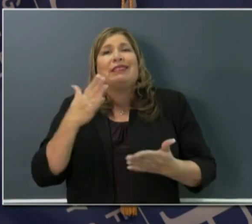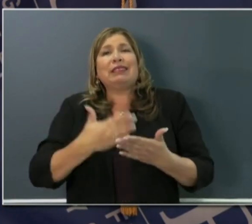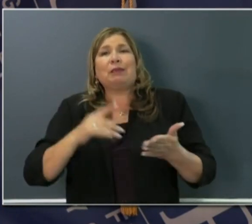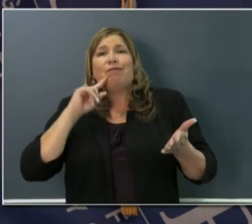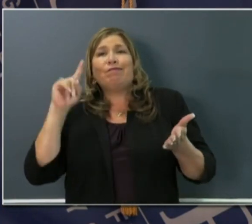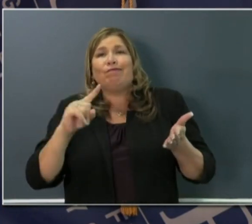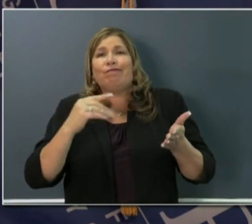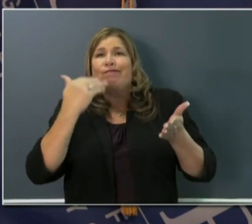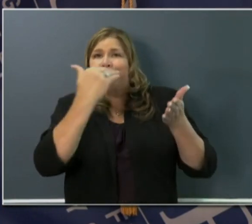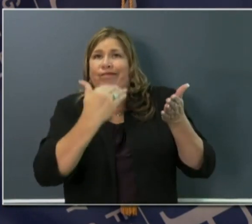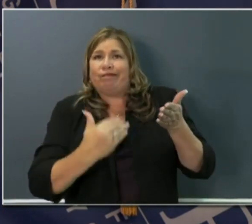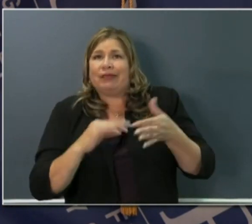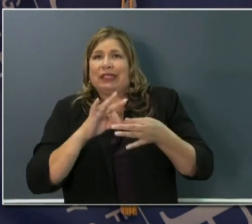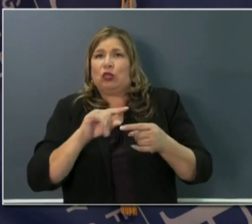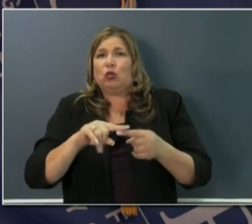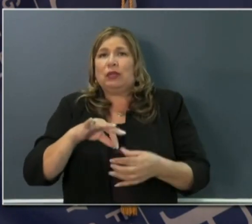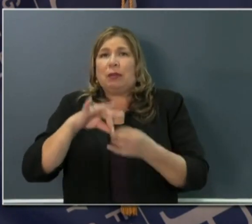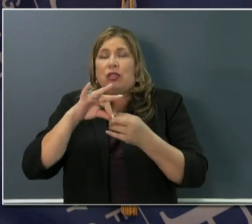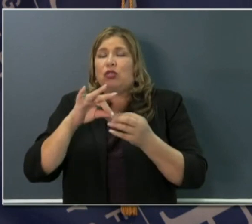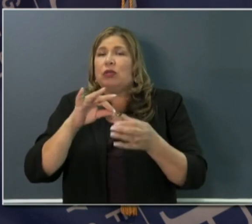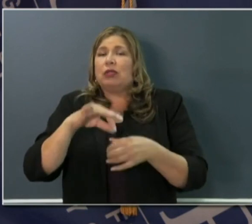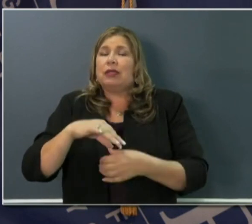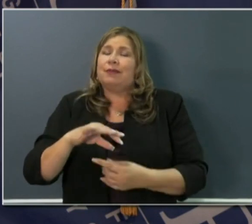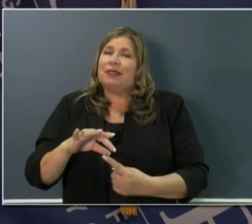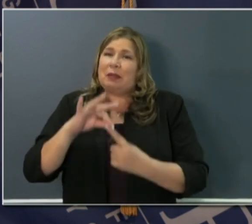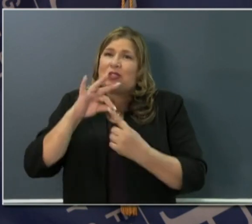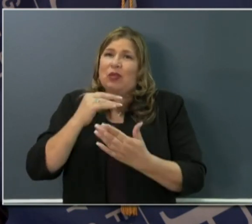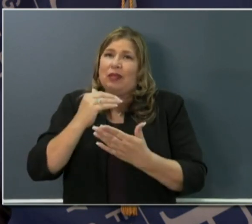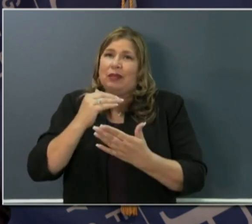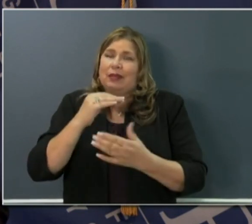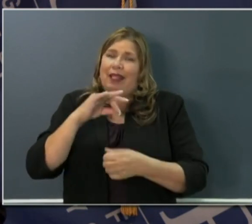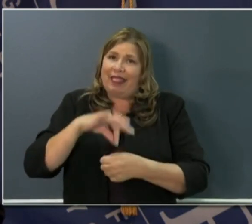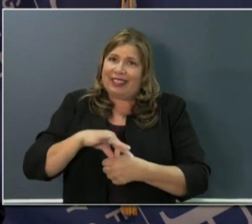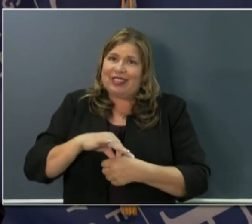special elections and what the new protocols and processes